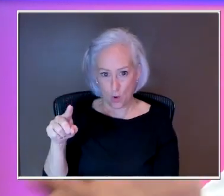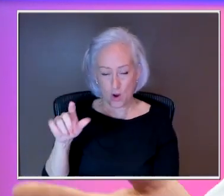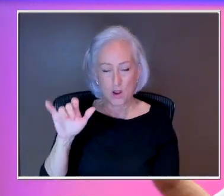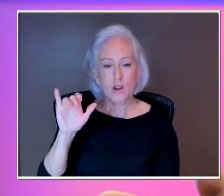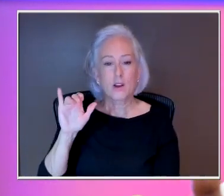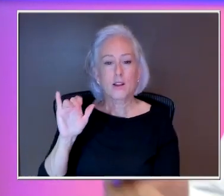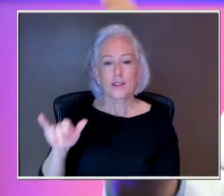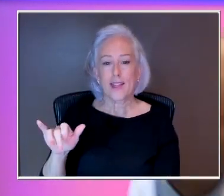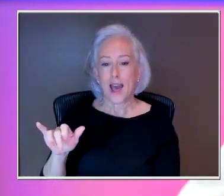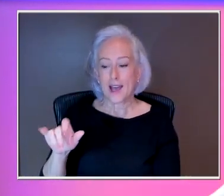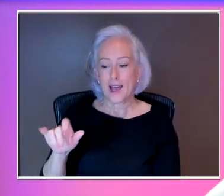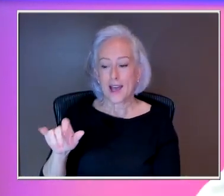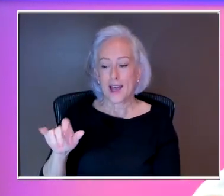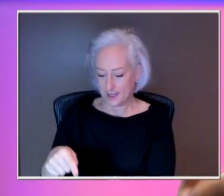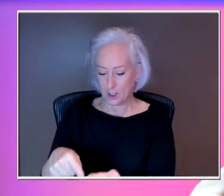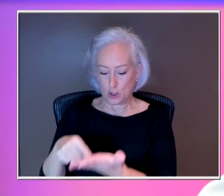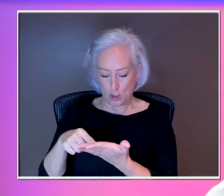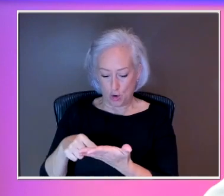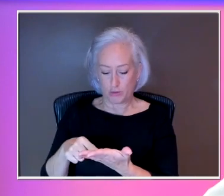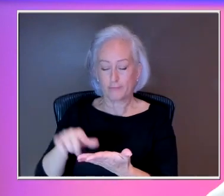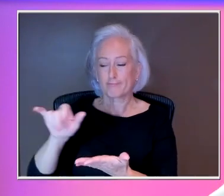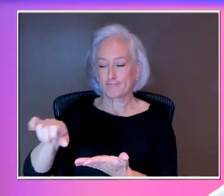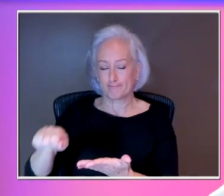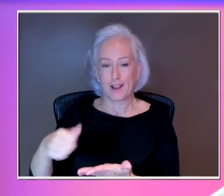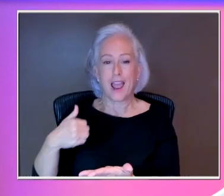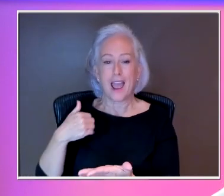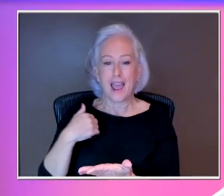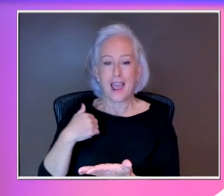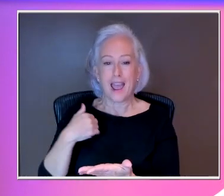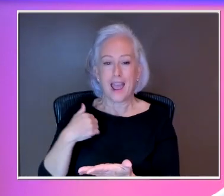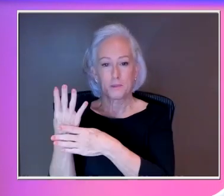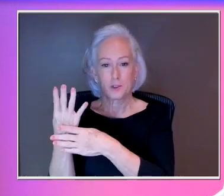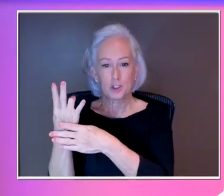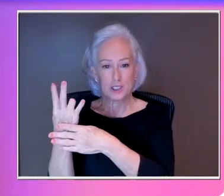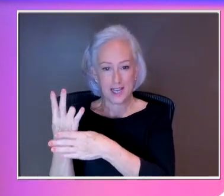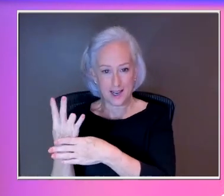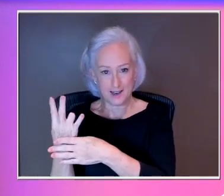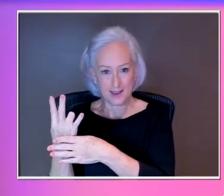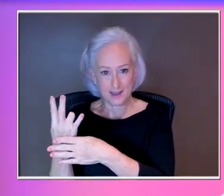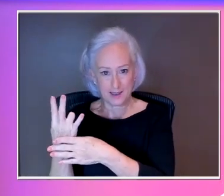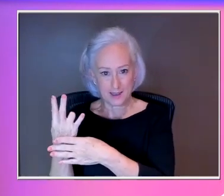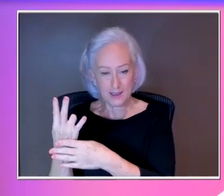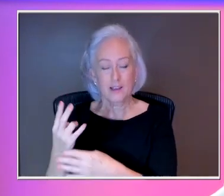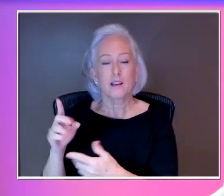positive at that point in time, you'll follow with me lifelong, and you may start